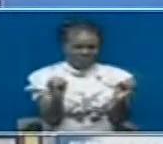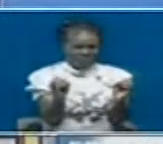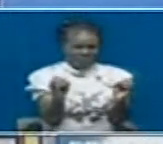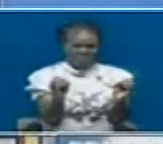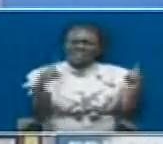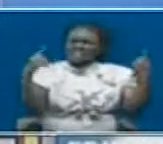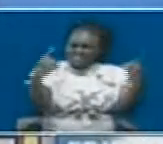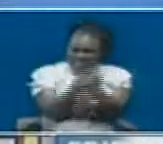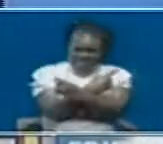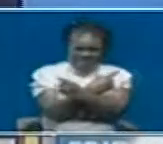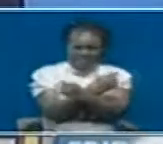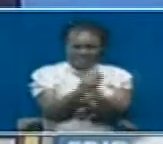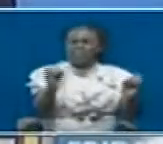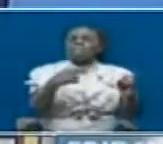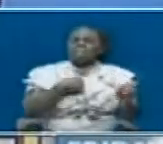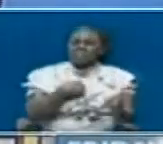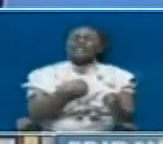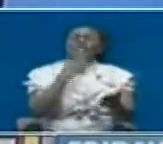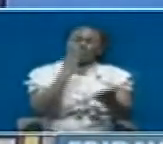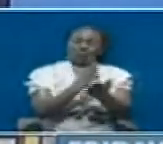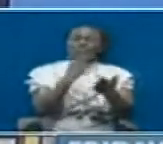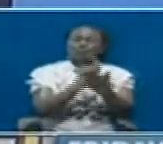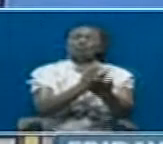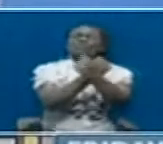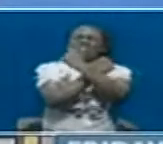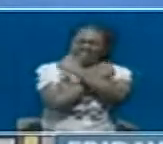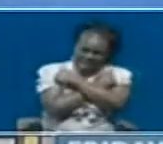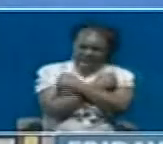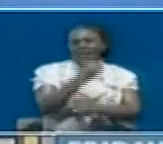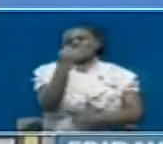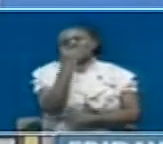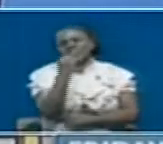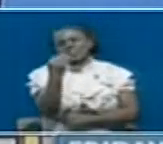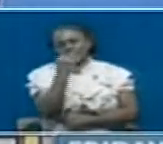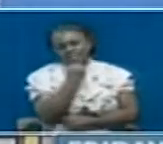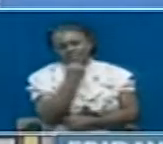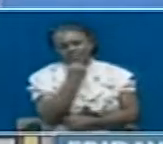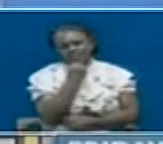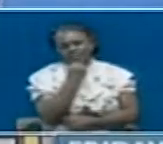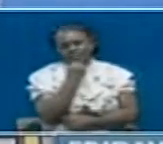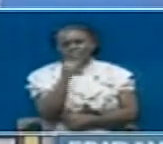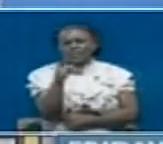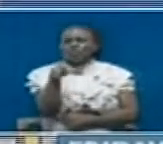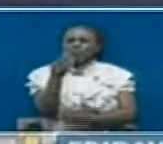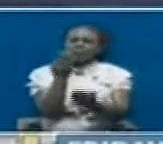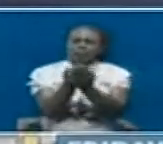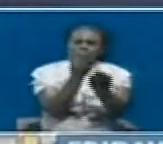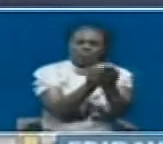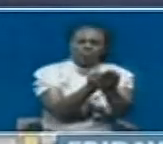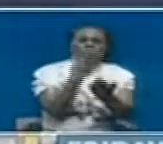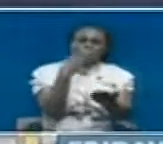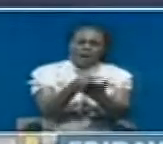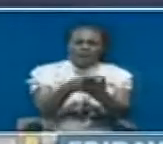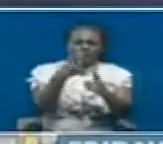Hakuna tofauti. Mimi napenda kula, sasa kwa nini ndanga? Napenda kula. Allah hata mkanilete hapa mita. Lakini Aisha napenda kuomba pesa sana, especially kutoka kwa